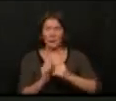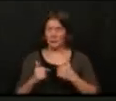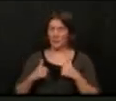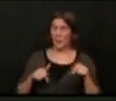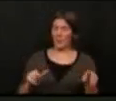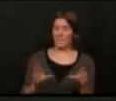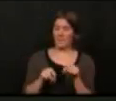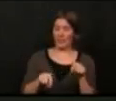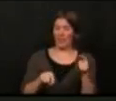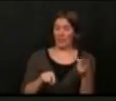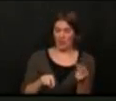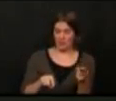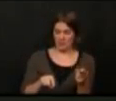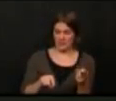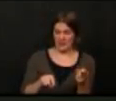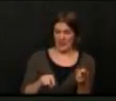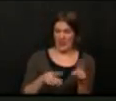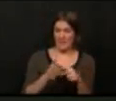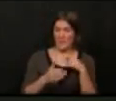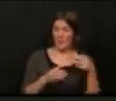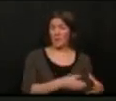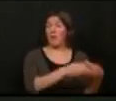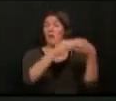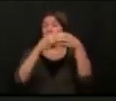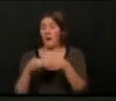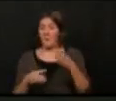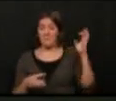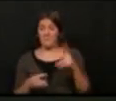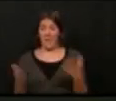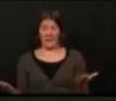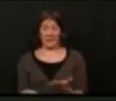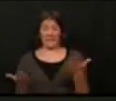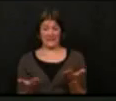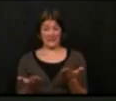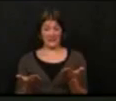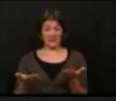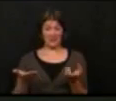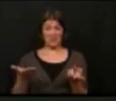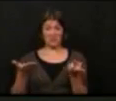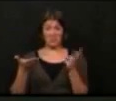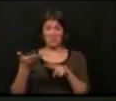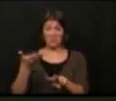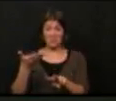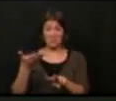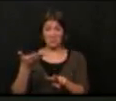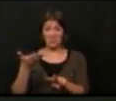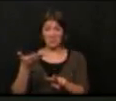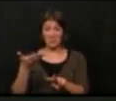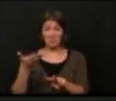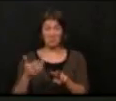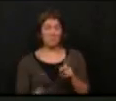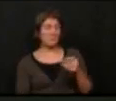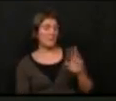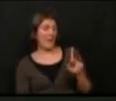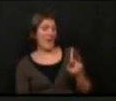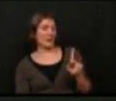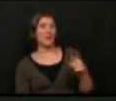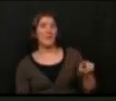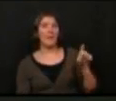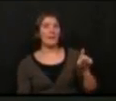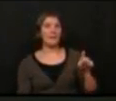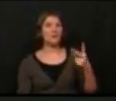Thursday. Mm-hmm. I would expect back to the select board, right? That they're meeting Thursday. They're going to need minimally